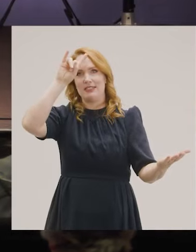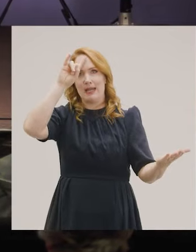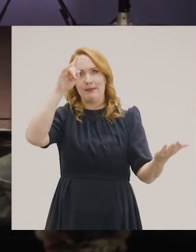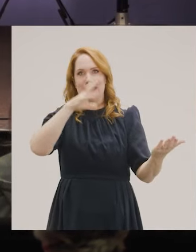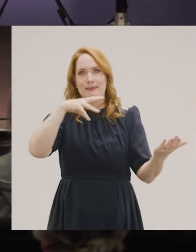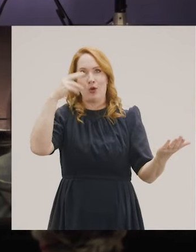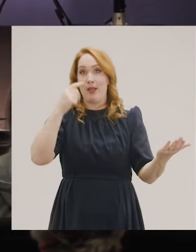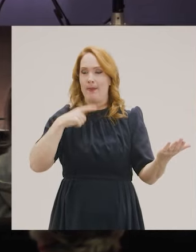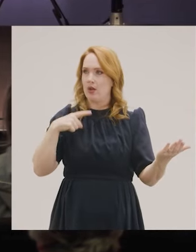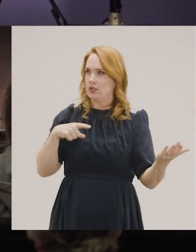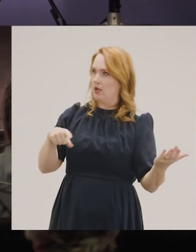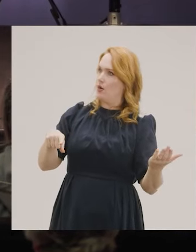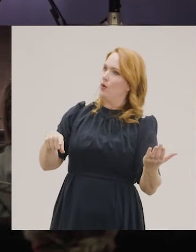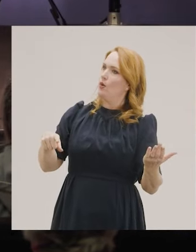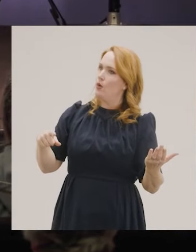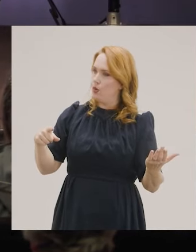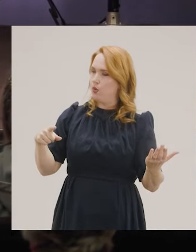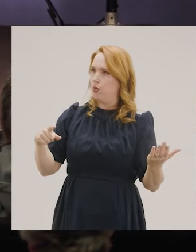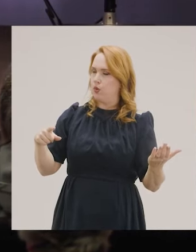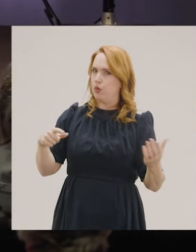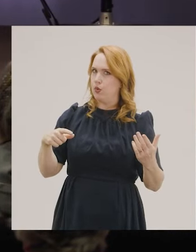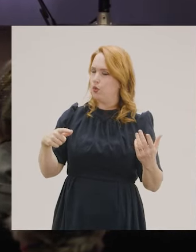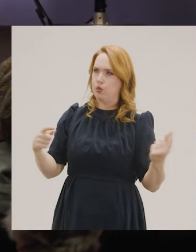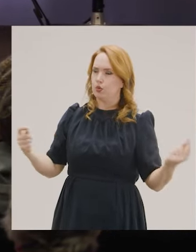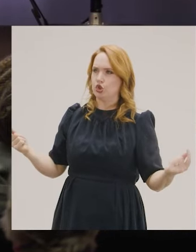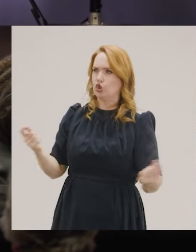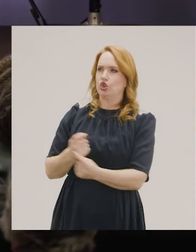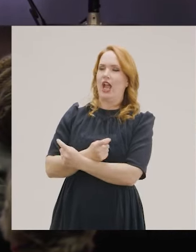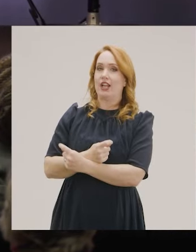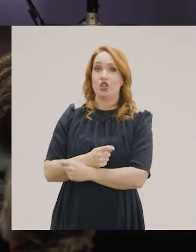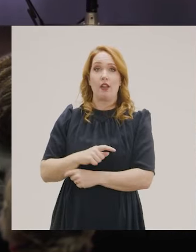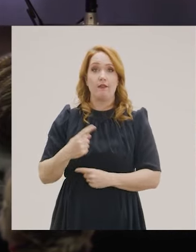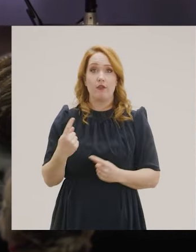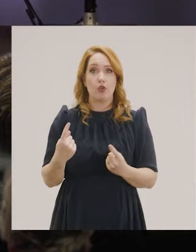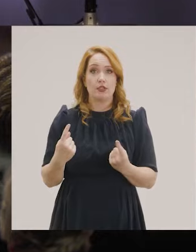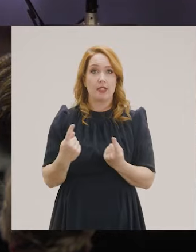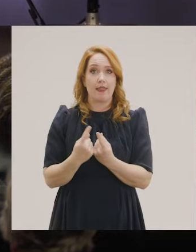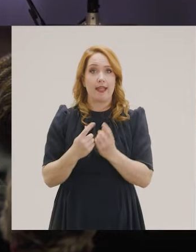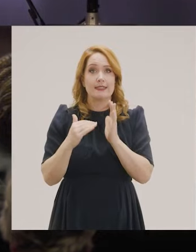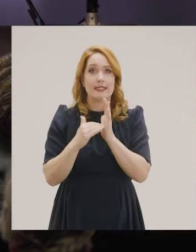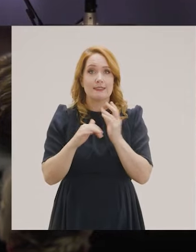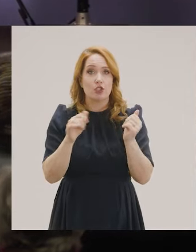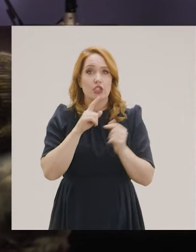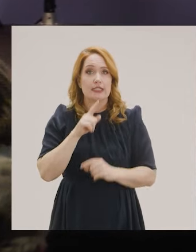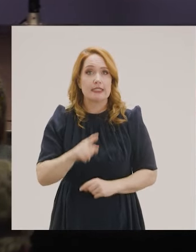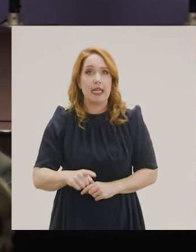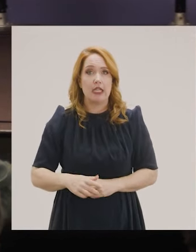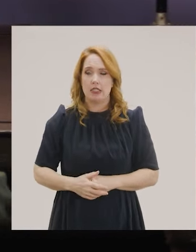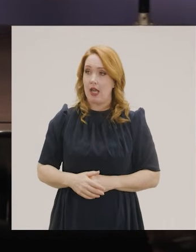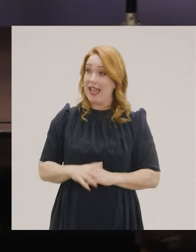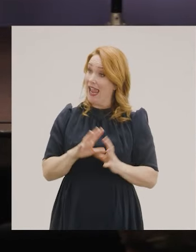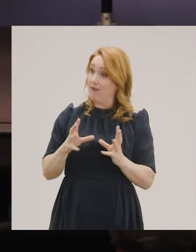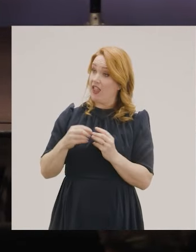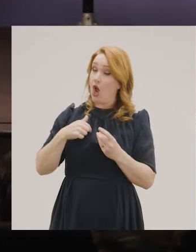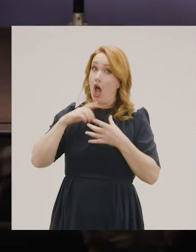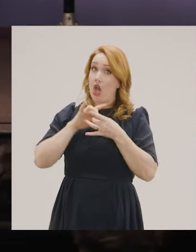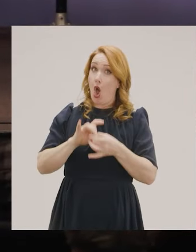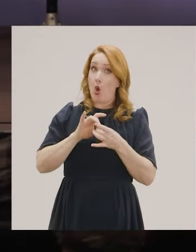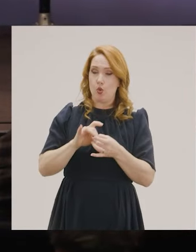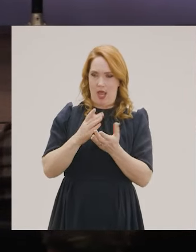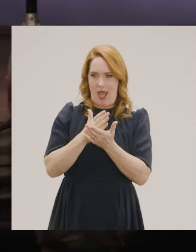that demonic spirit because something radically changed. And suddenly, the first thing he says is, half